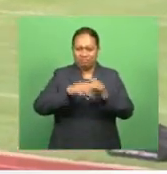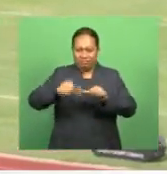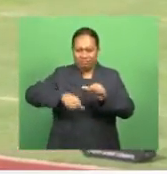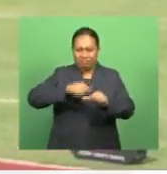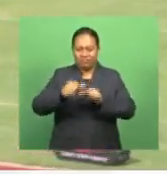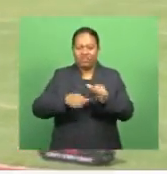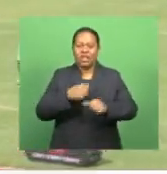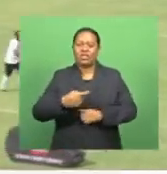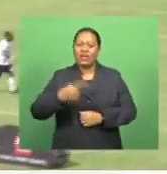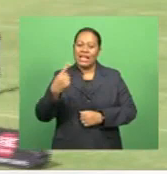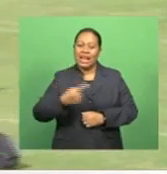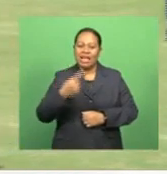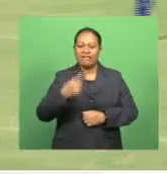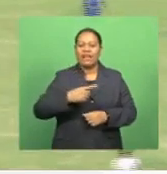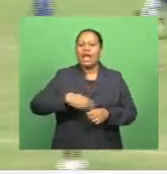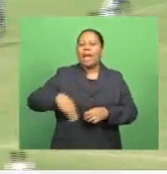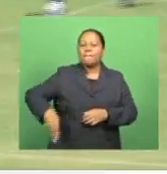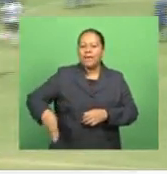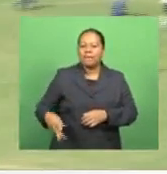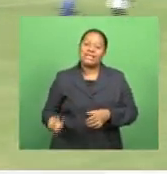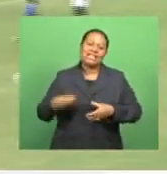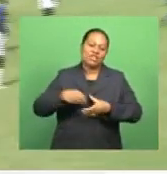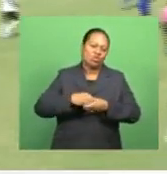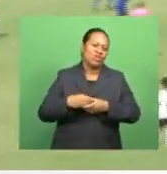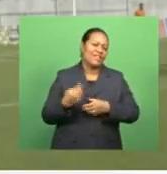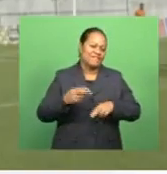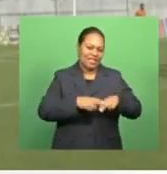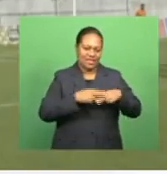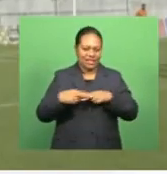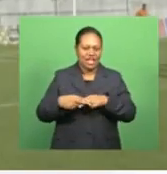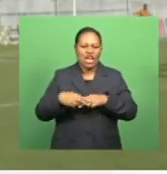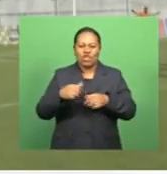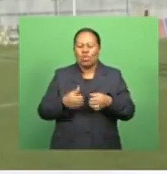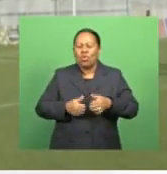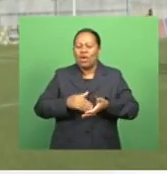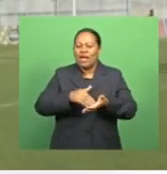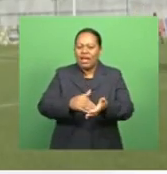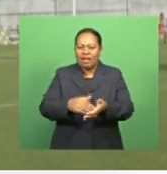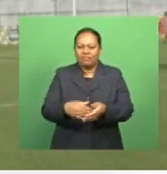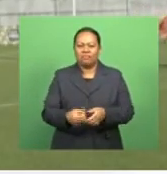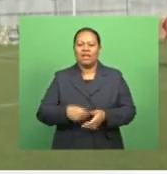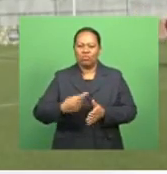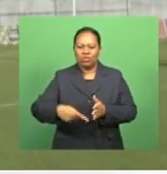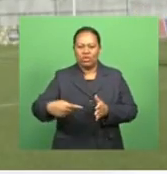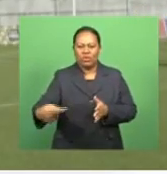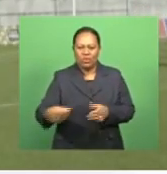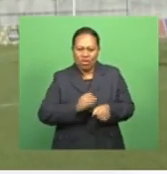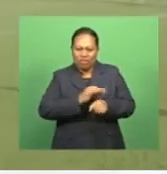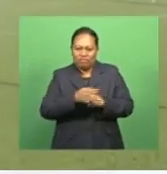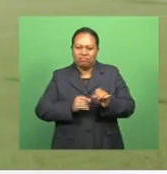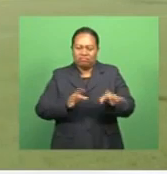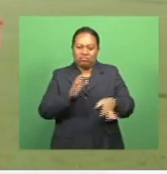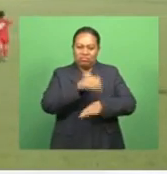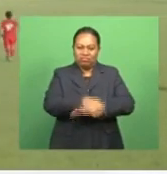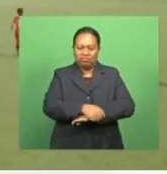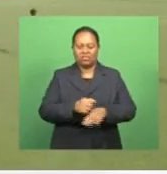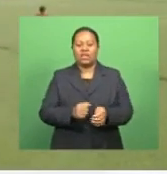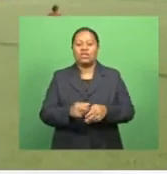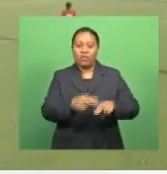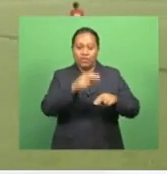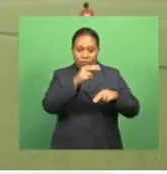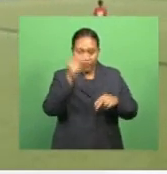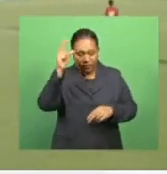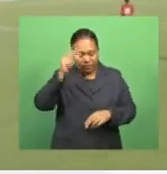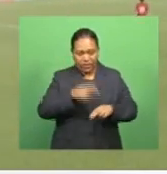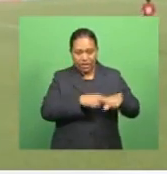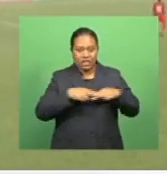to 11 member associations, including Fiji, to help reduce the impact of the ongoing COVID-19 pandemic. Fiji will be